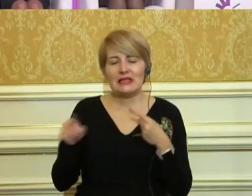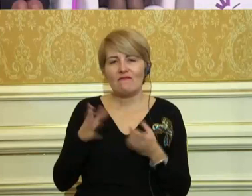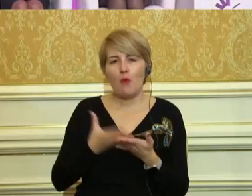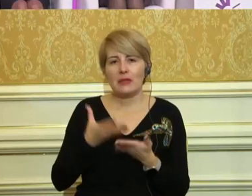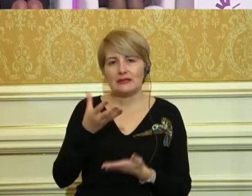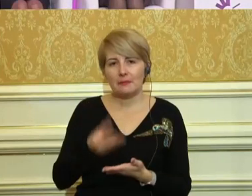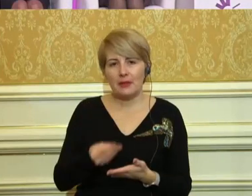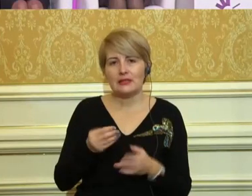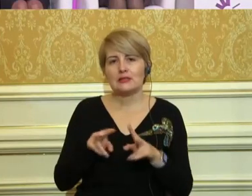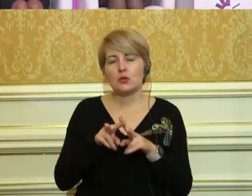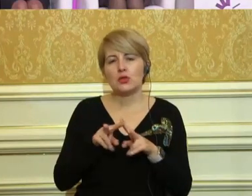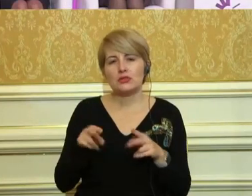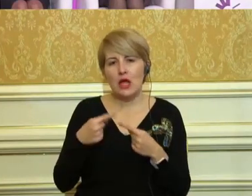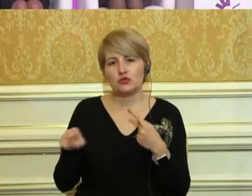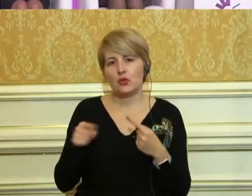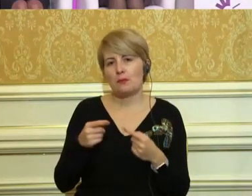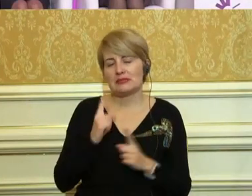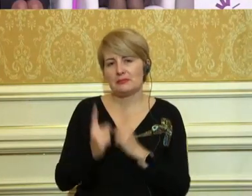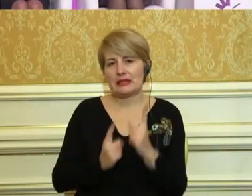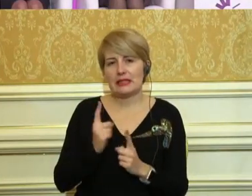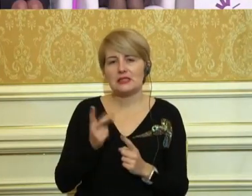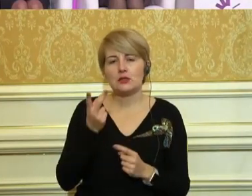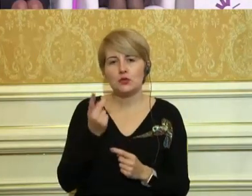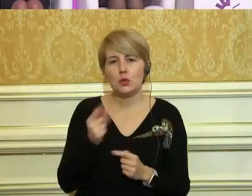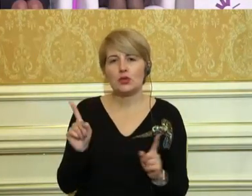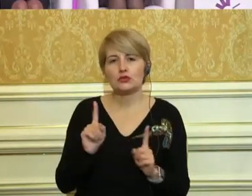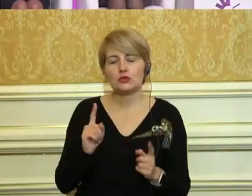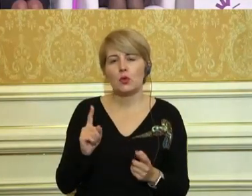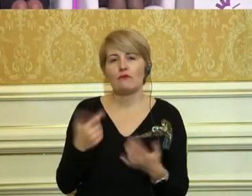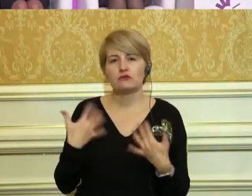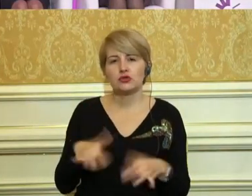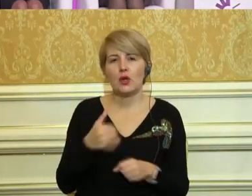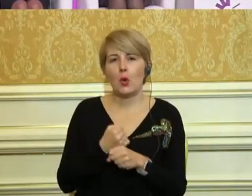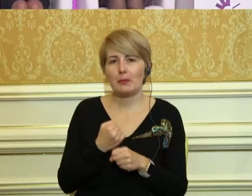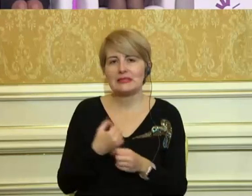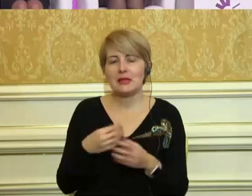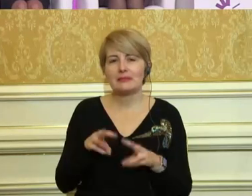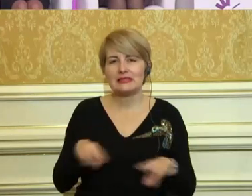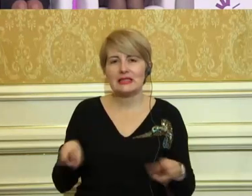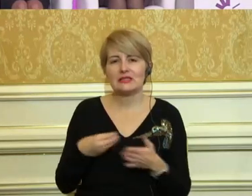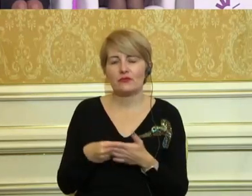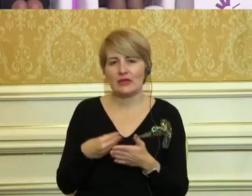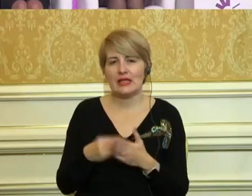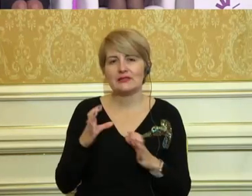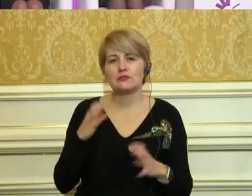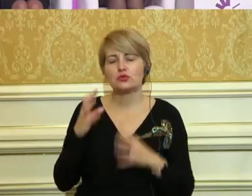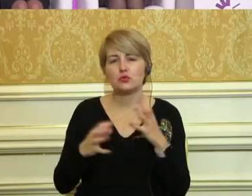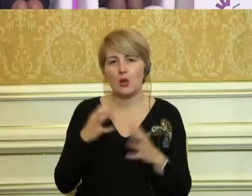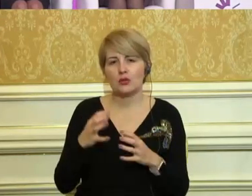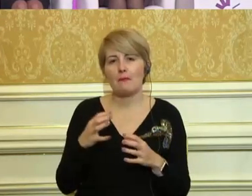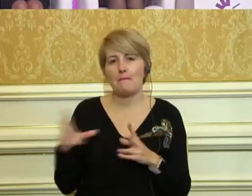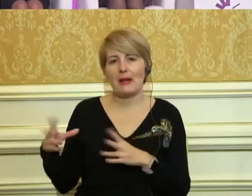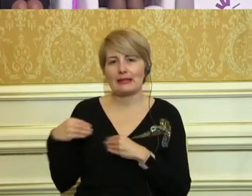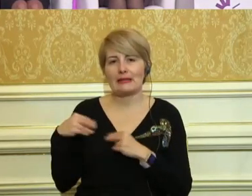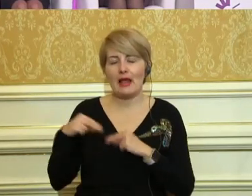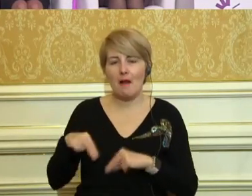to increase the gaps in between the salary indexes and also what the Ministry of Finance is doing actively together